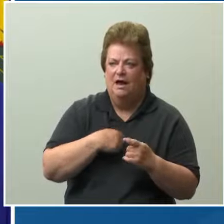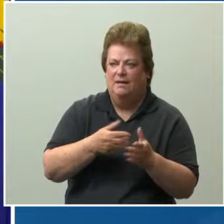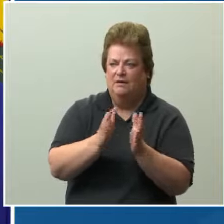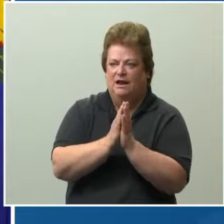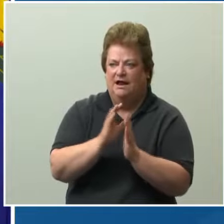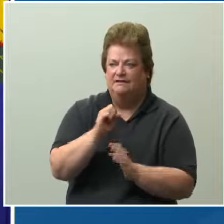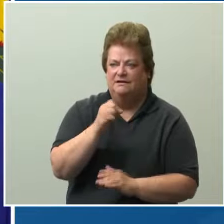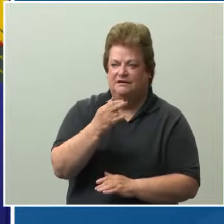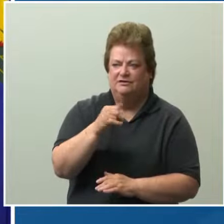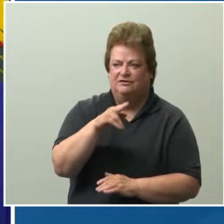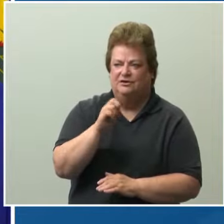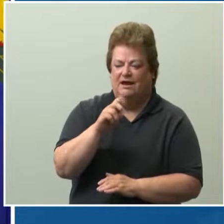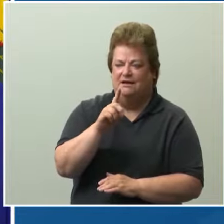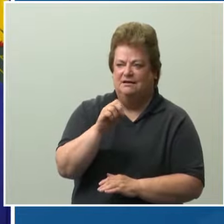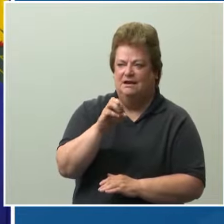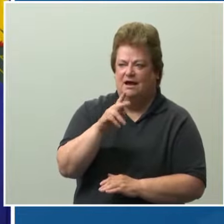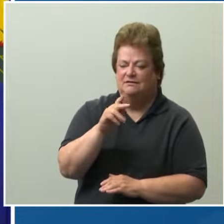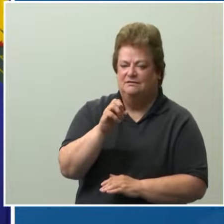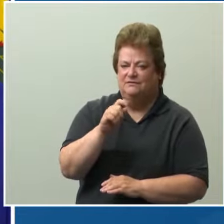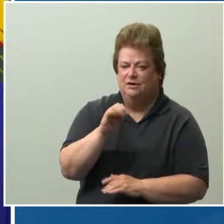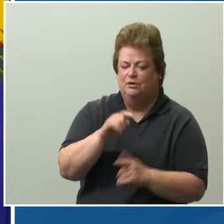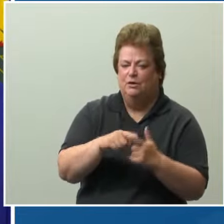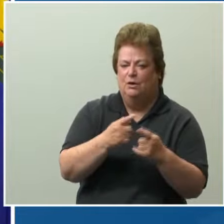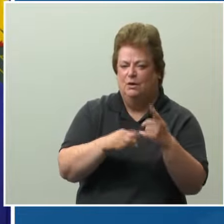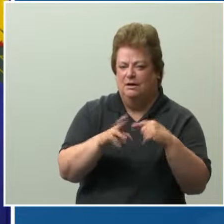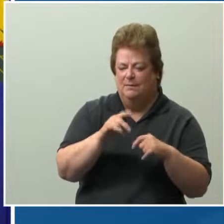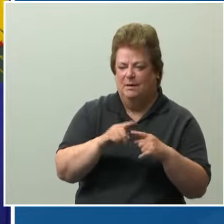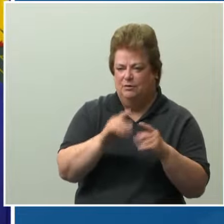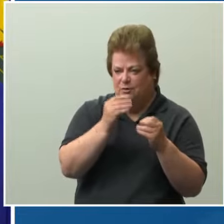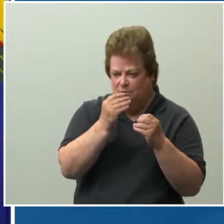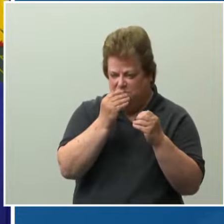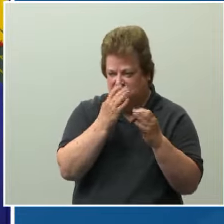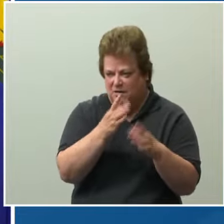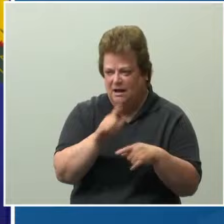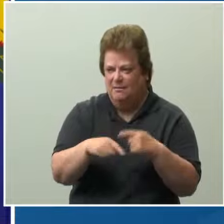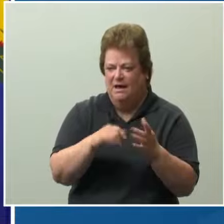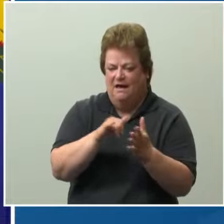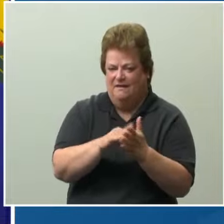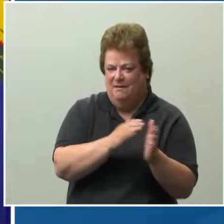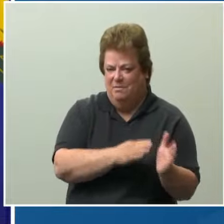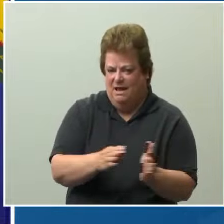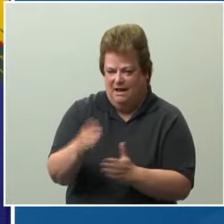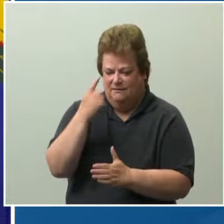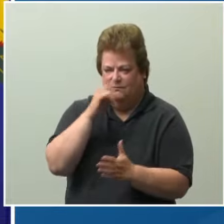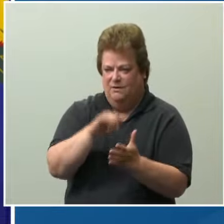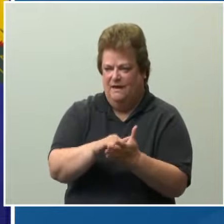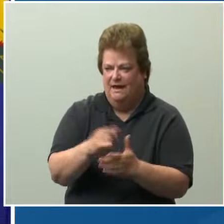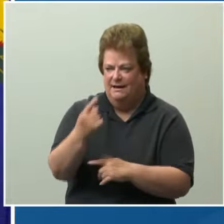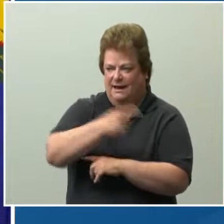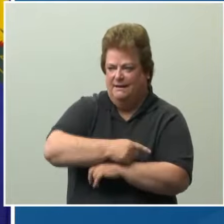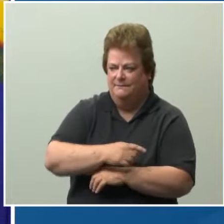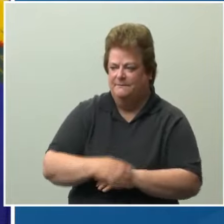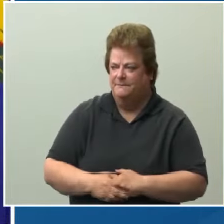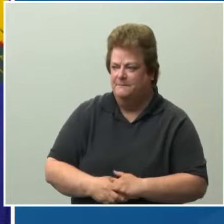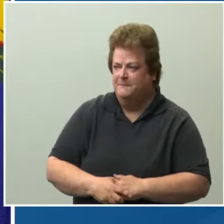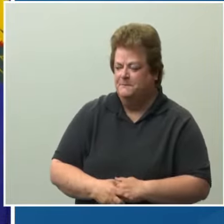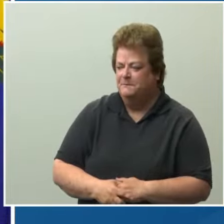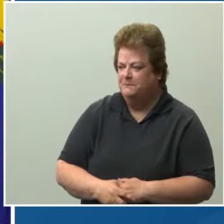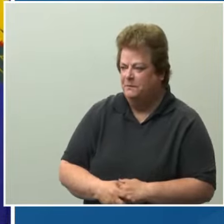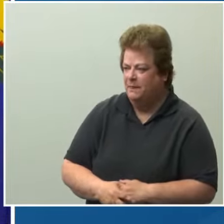Shane Dostal to come up and provide some more information on what the plans are that day.